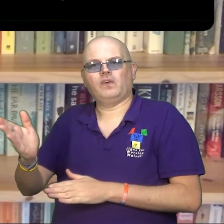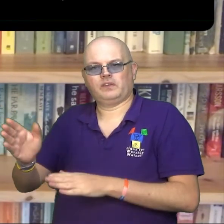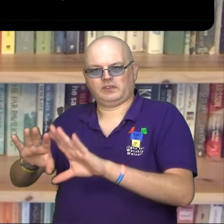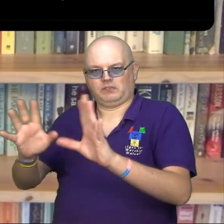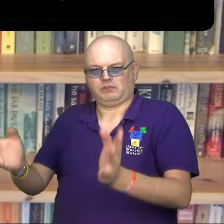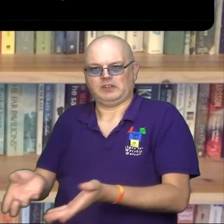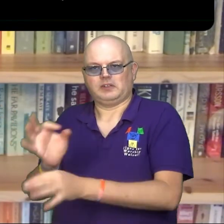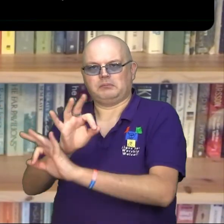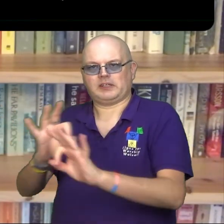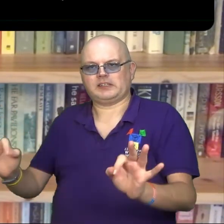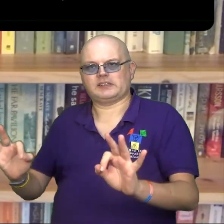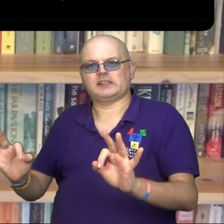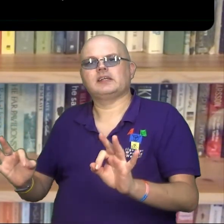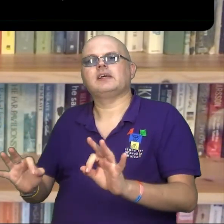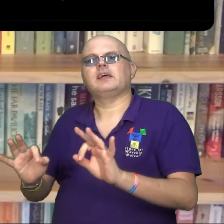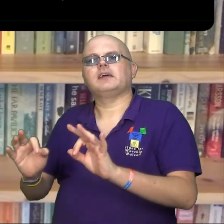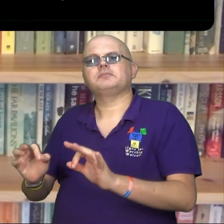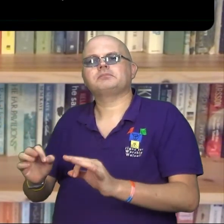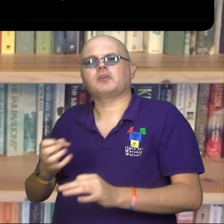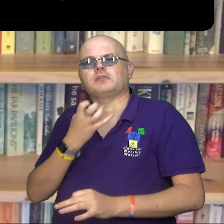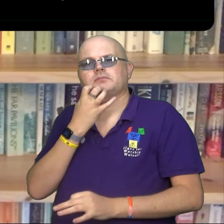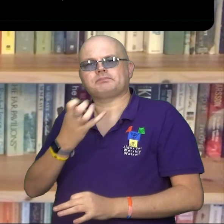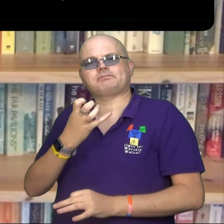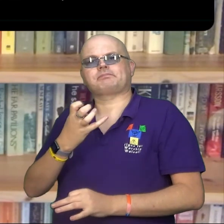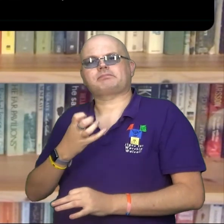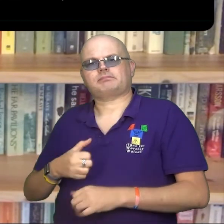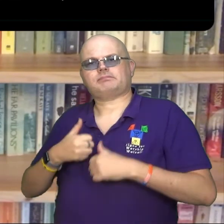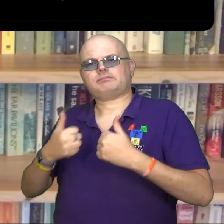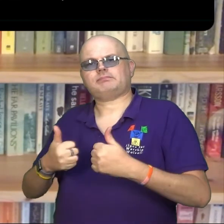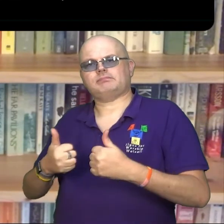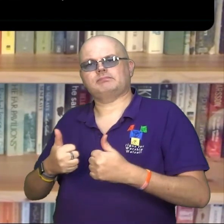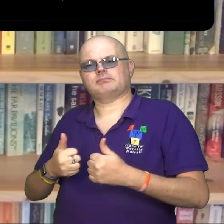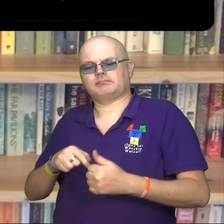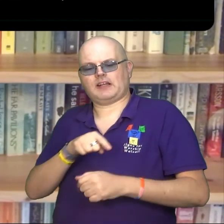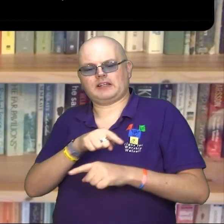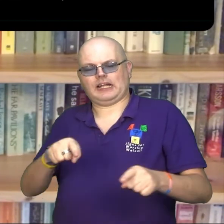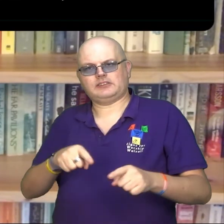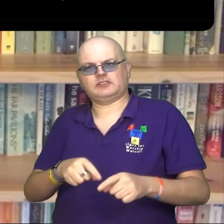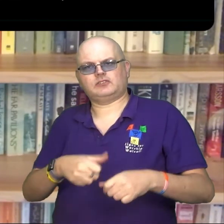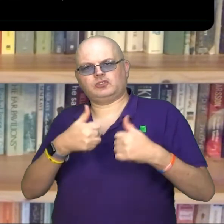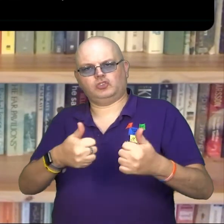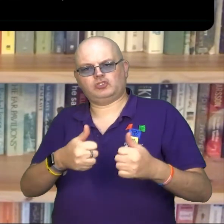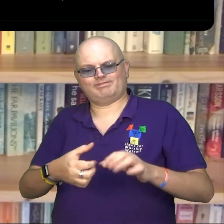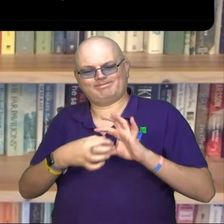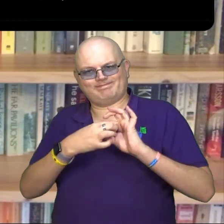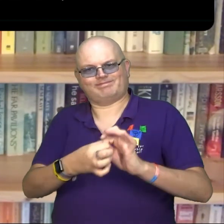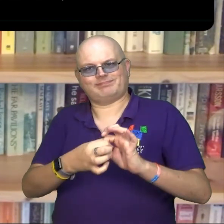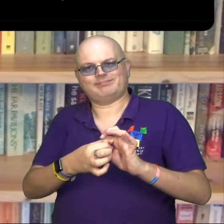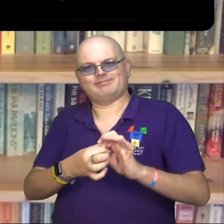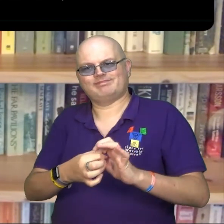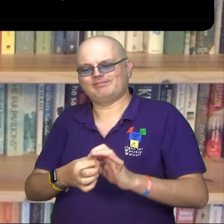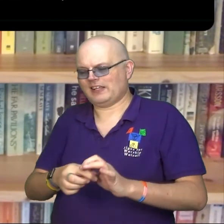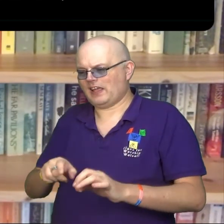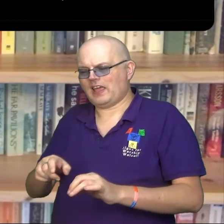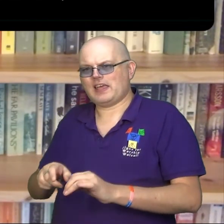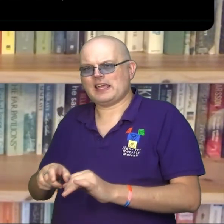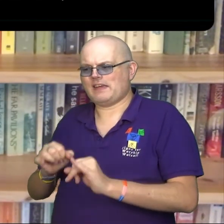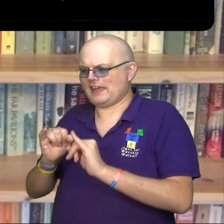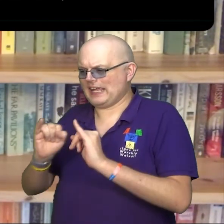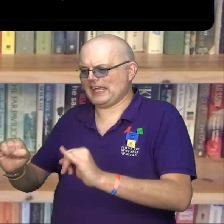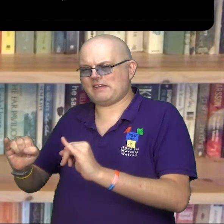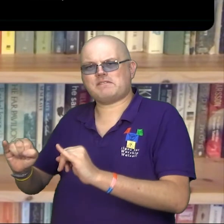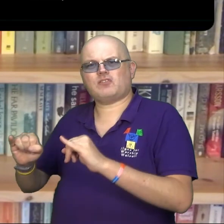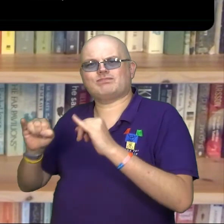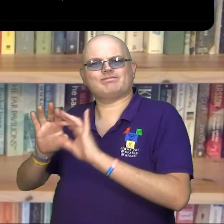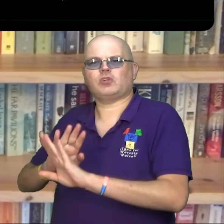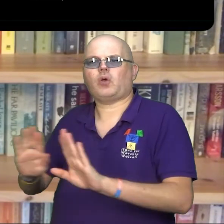Go forth into the world in peace. Be of good courage. Hold fast that which is good. Render